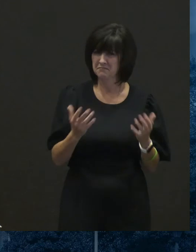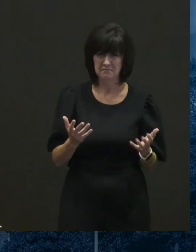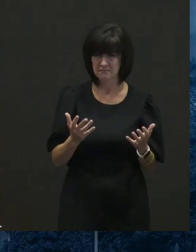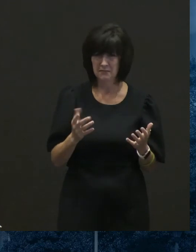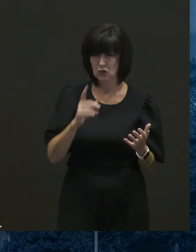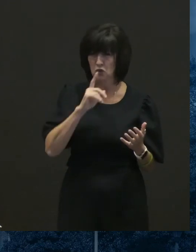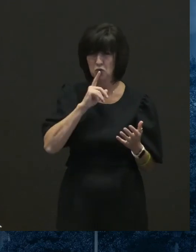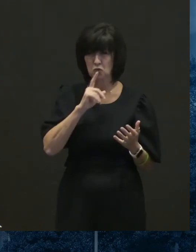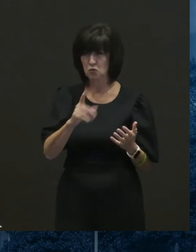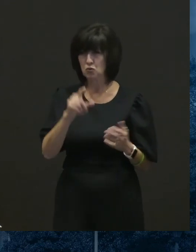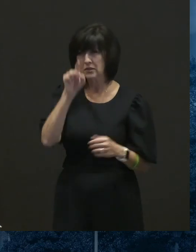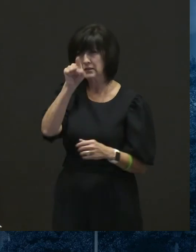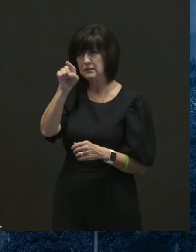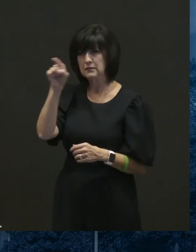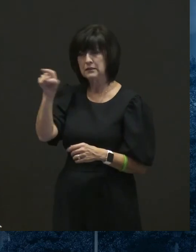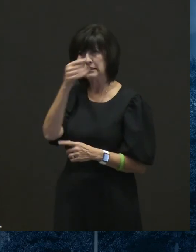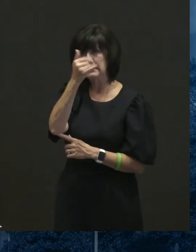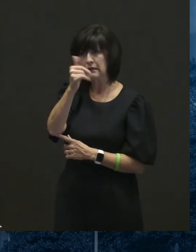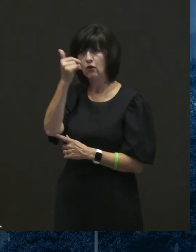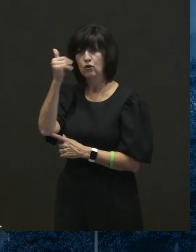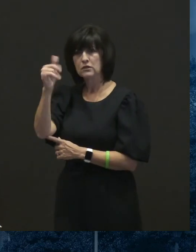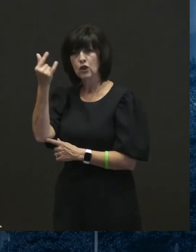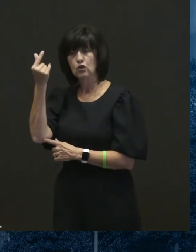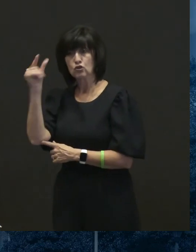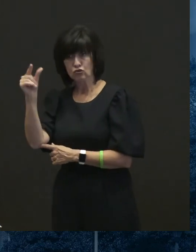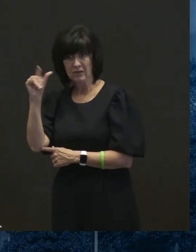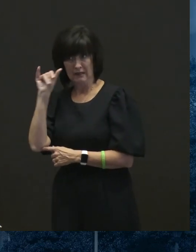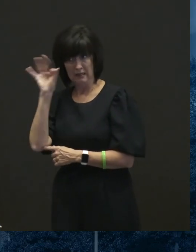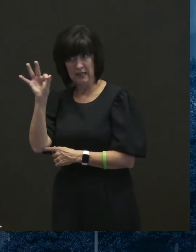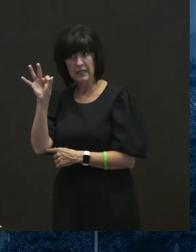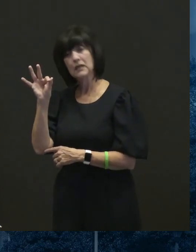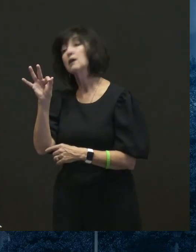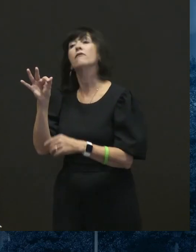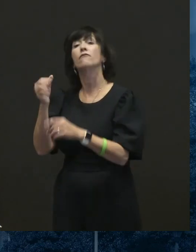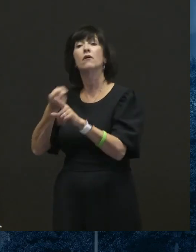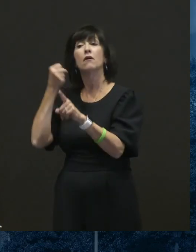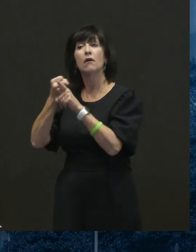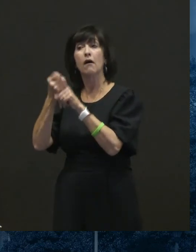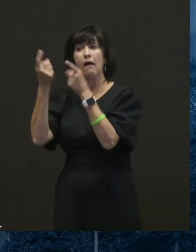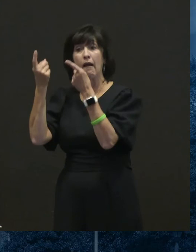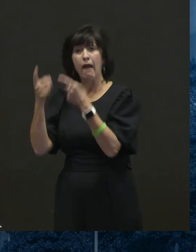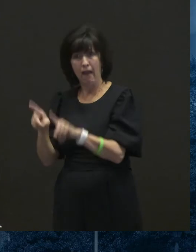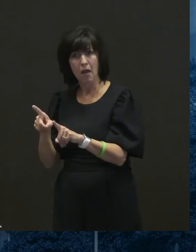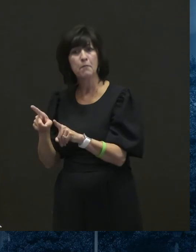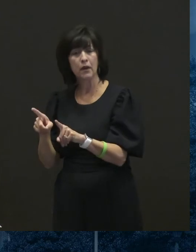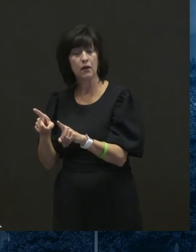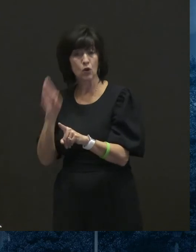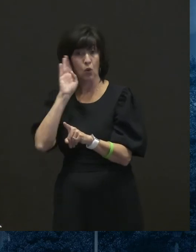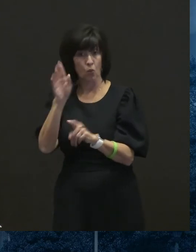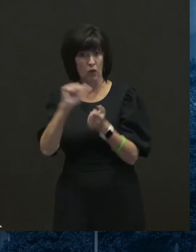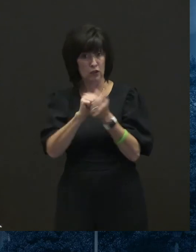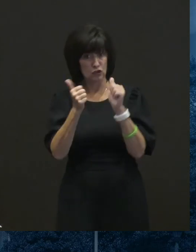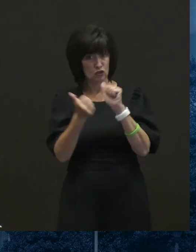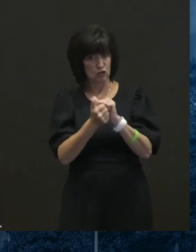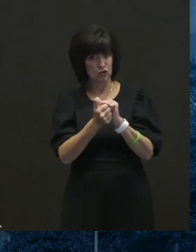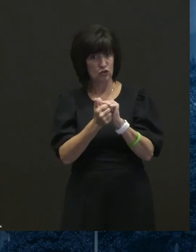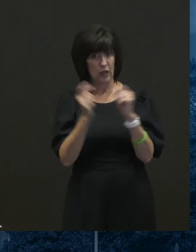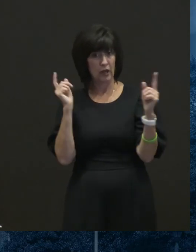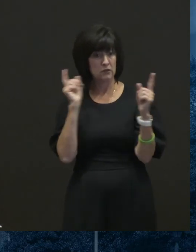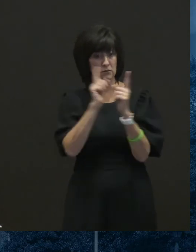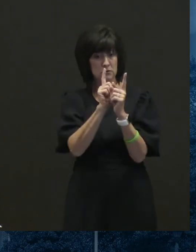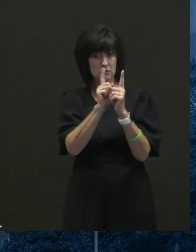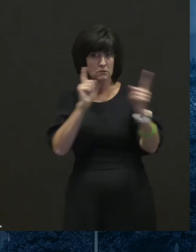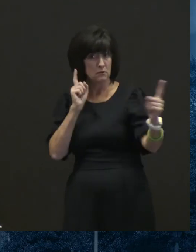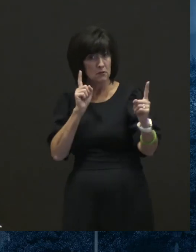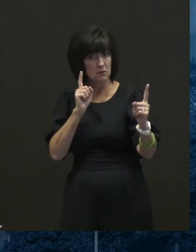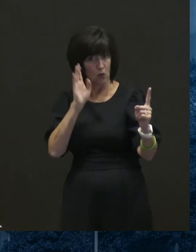a problem when we eventually get to that 3% mode that triggers the green phase? Yeah, first of all, I can't wait to get to that, to have that